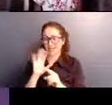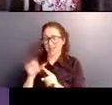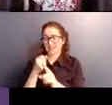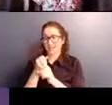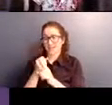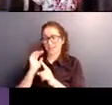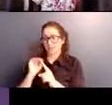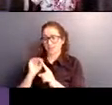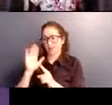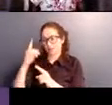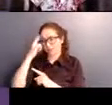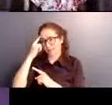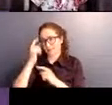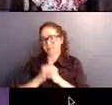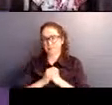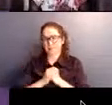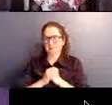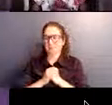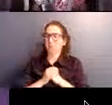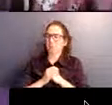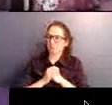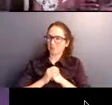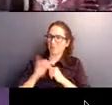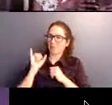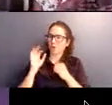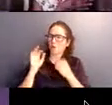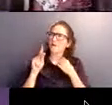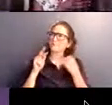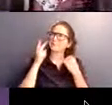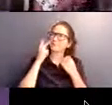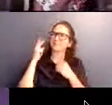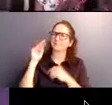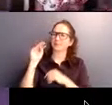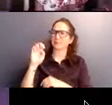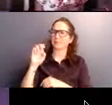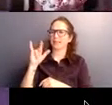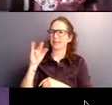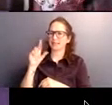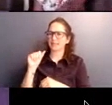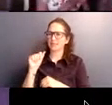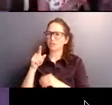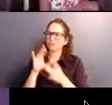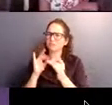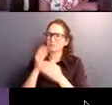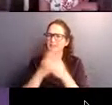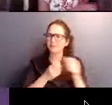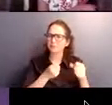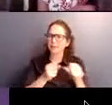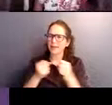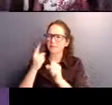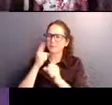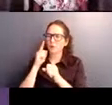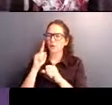child's intellect. Okay, so I remember Melinda shared some specific strategies with us for instrumental